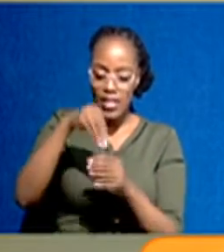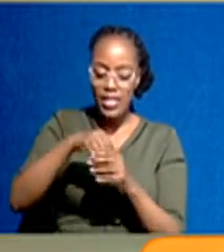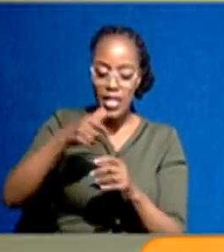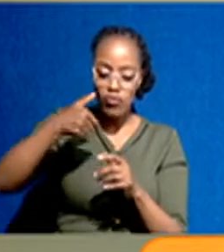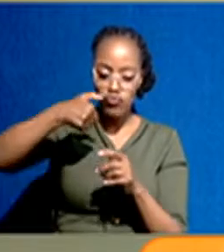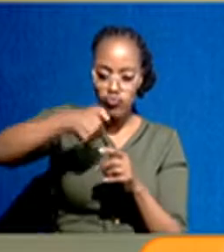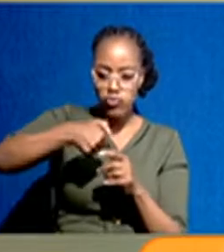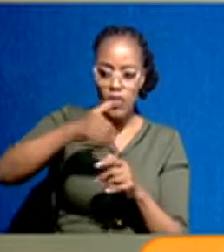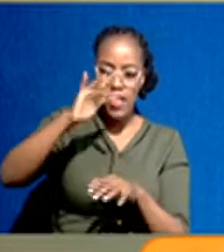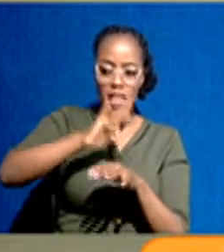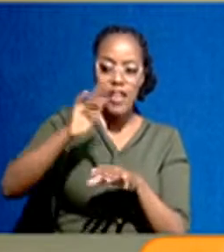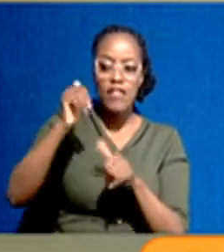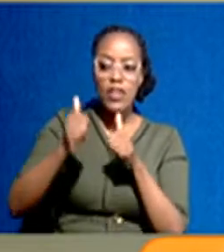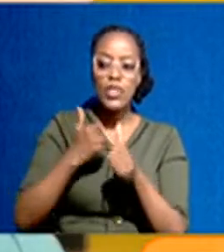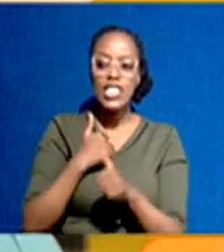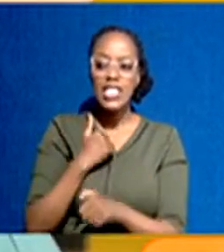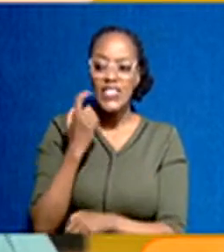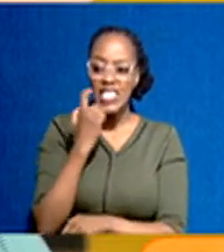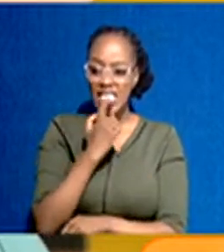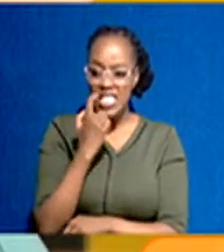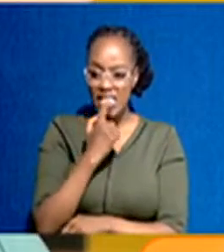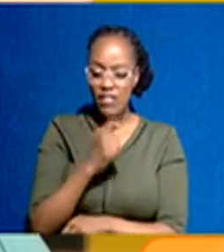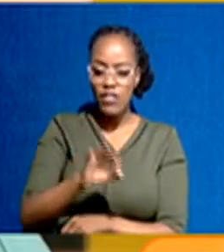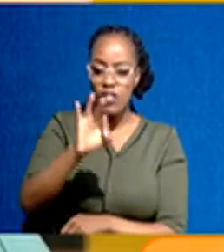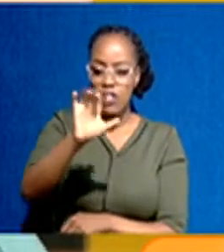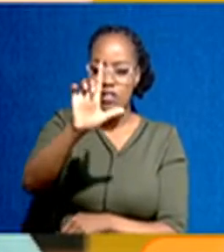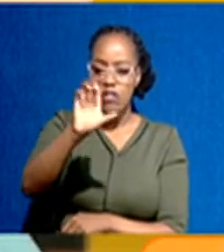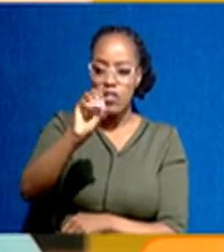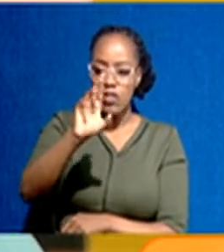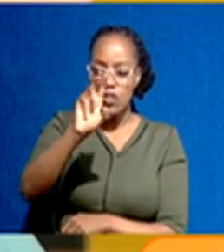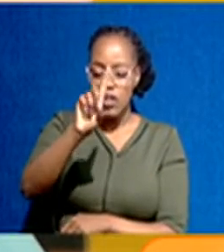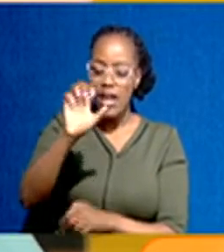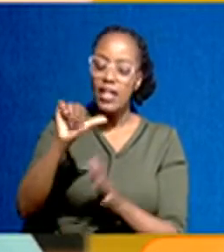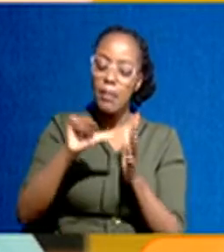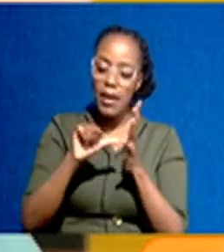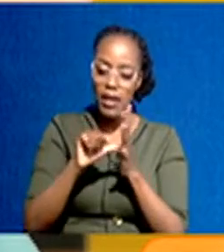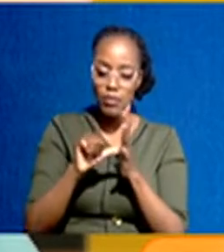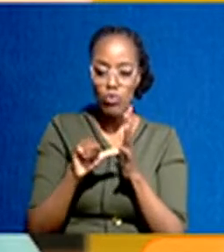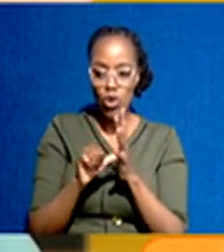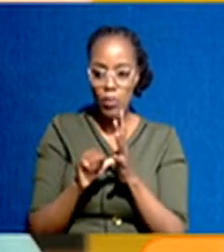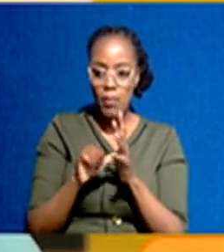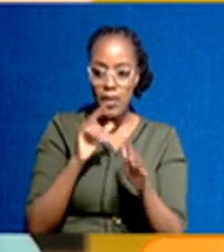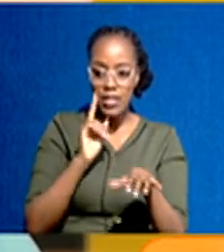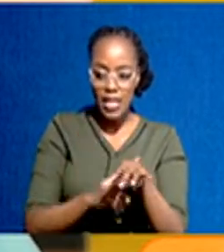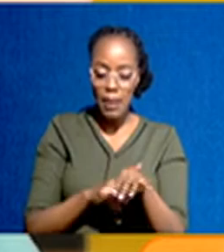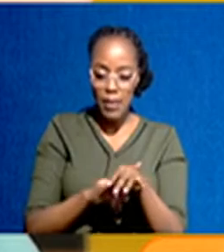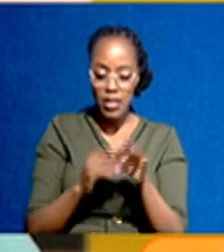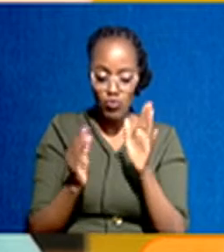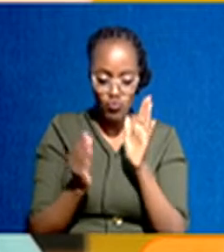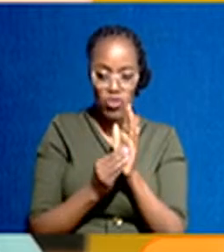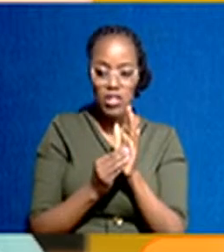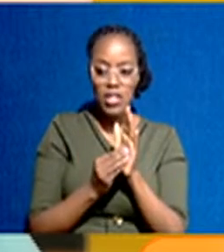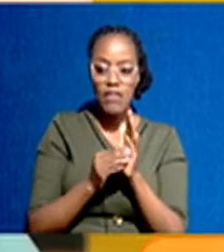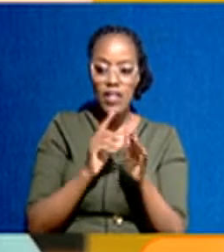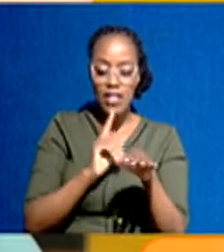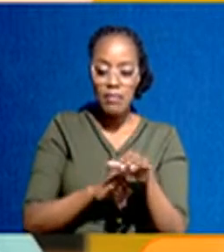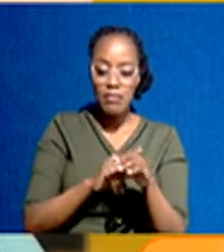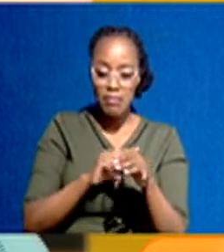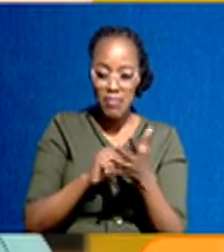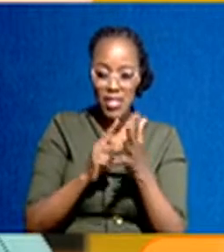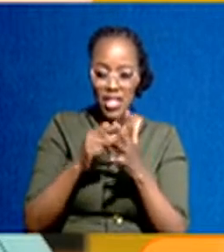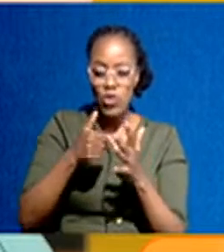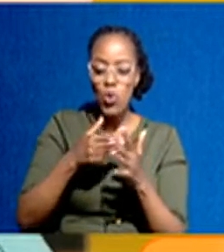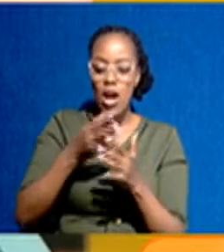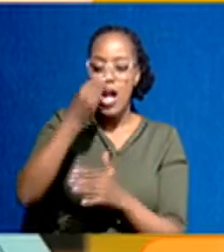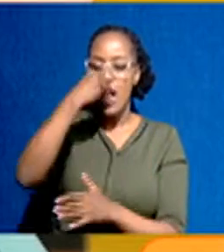the effect it has on teeth. So fluoride becomes a devil when ingested, meaning you are taking it